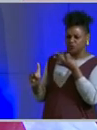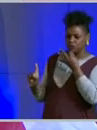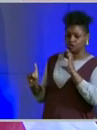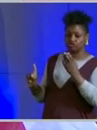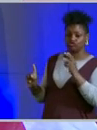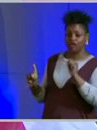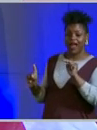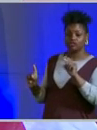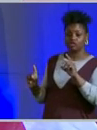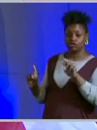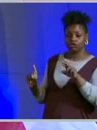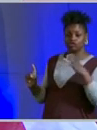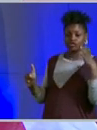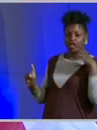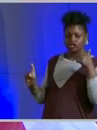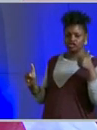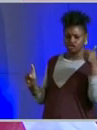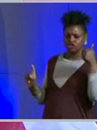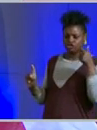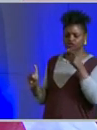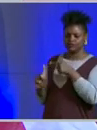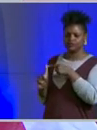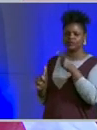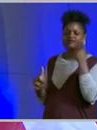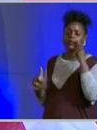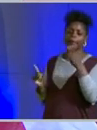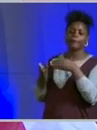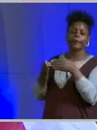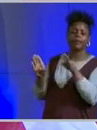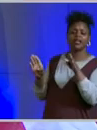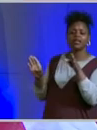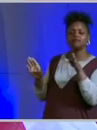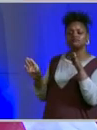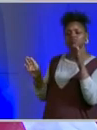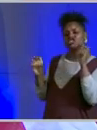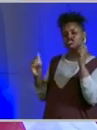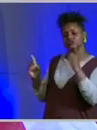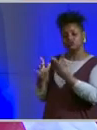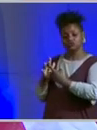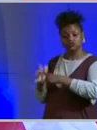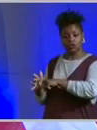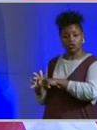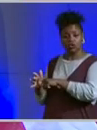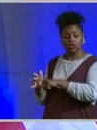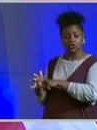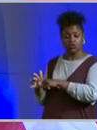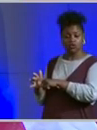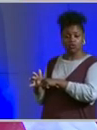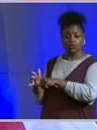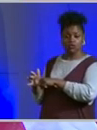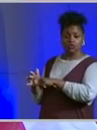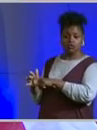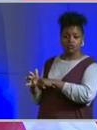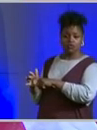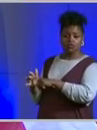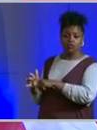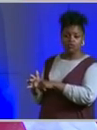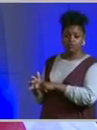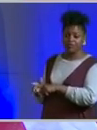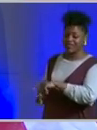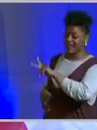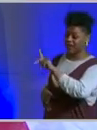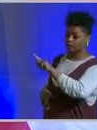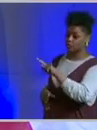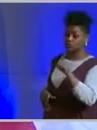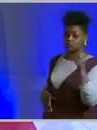and to be able to look at public education in the district starting at P and going all the way up through to 16